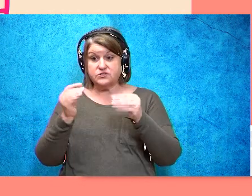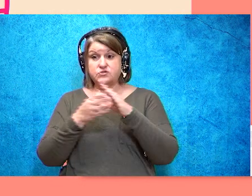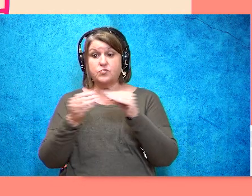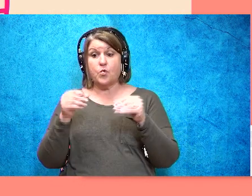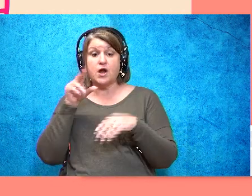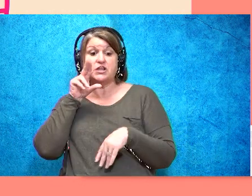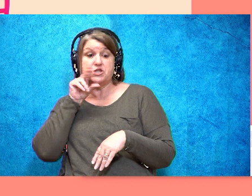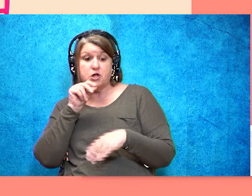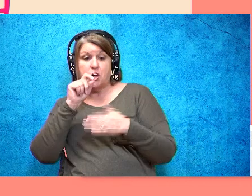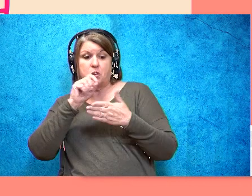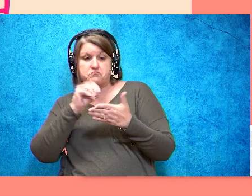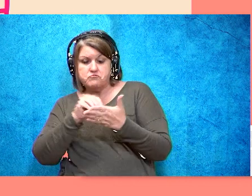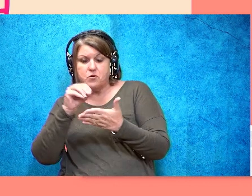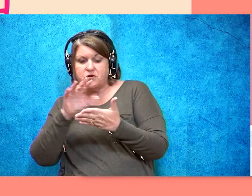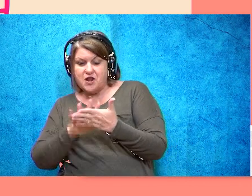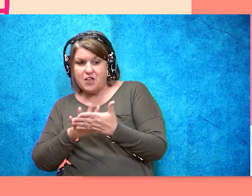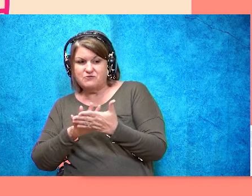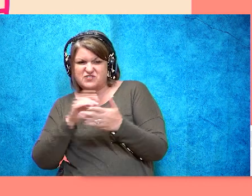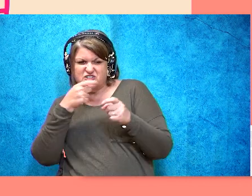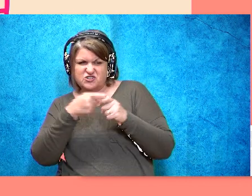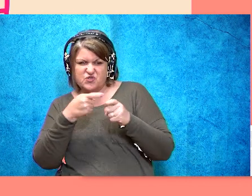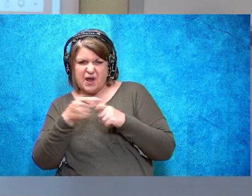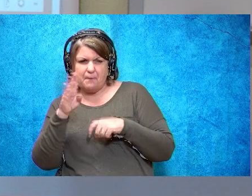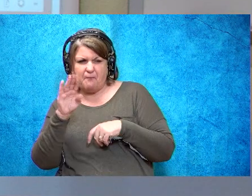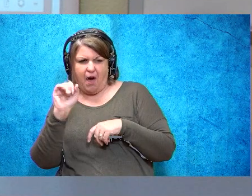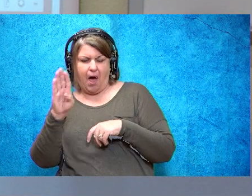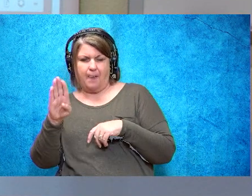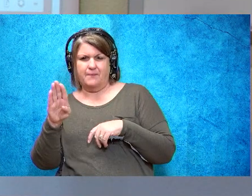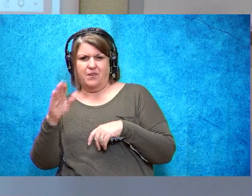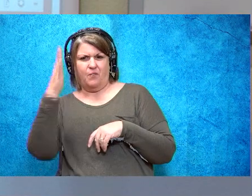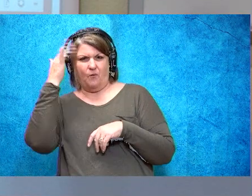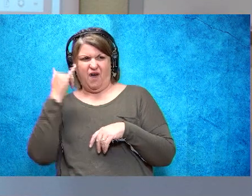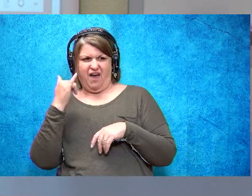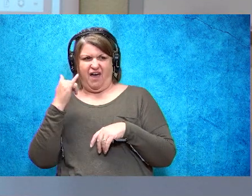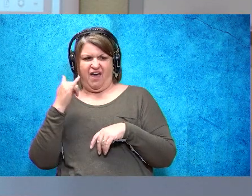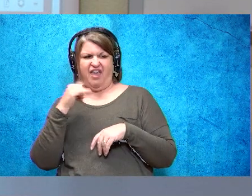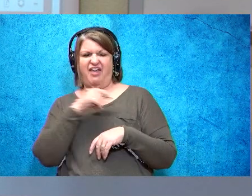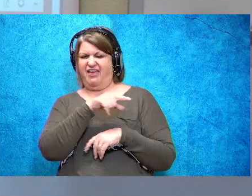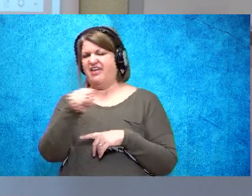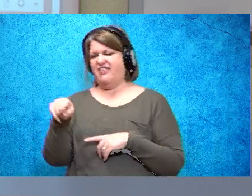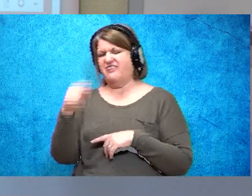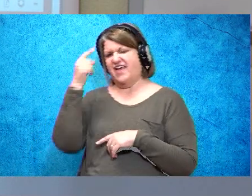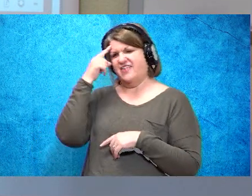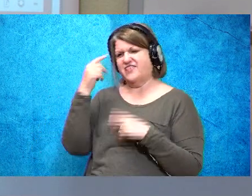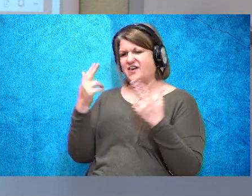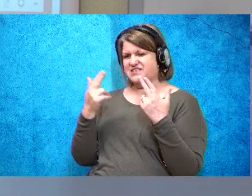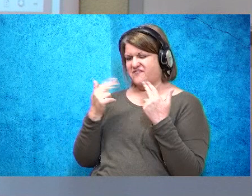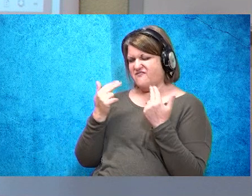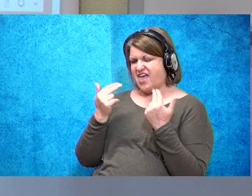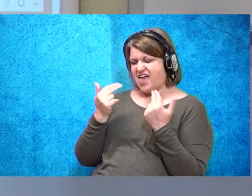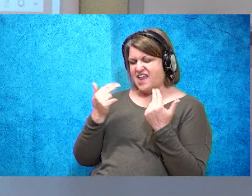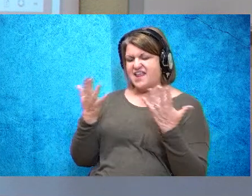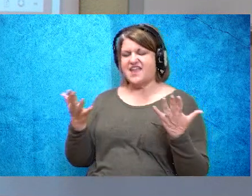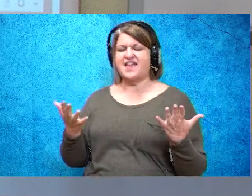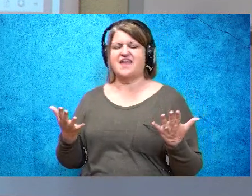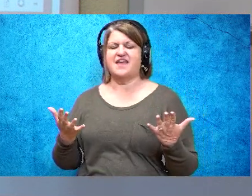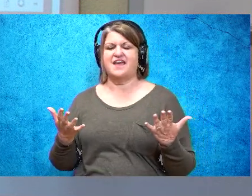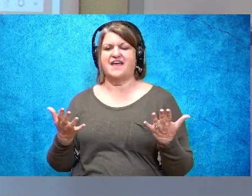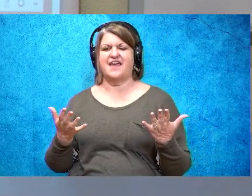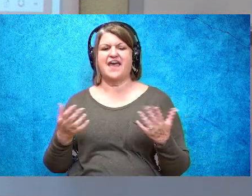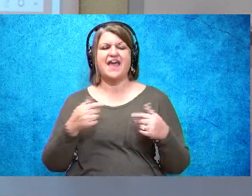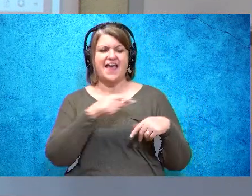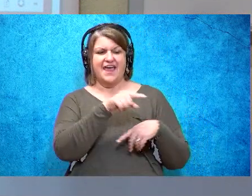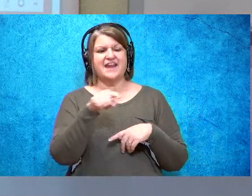tricking Bob. Why was he doing that? That's right, they thought it was funny and he wanted to get the things that all the animals really